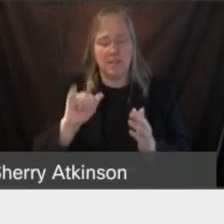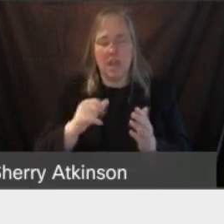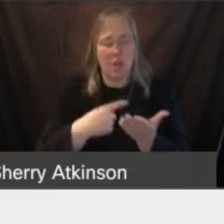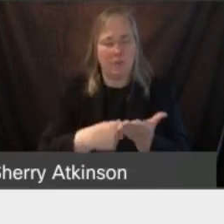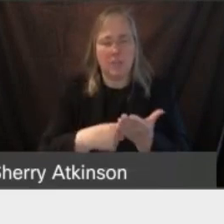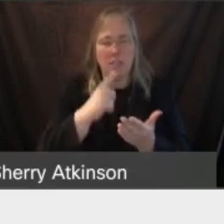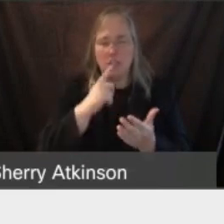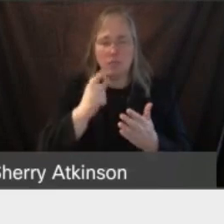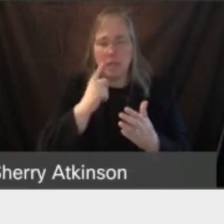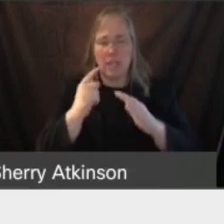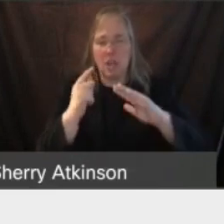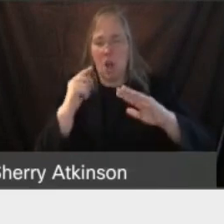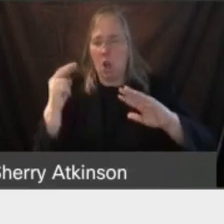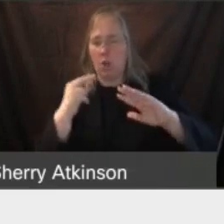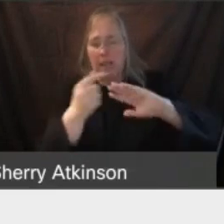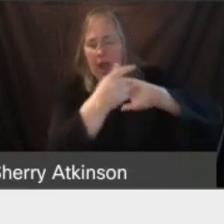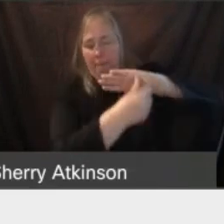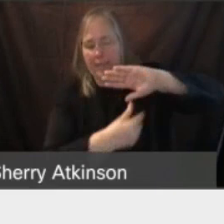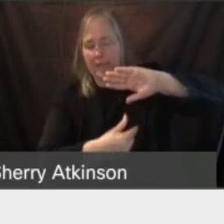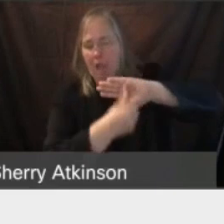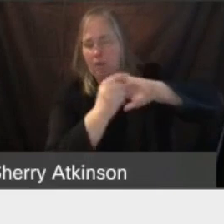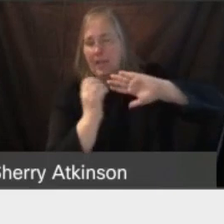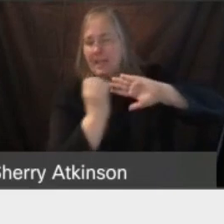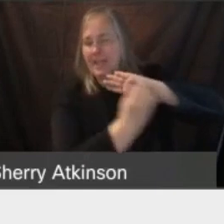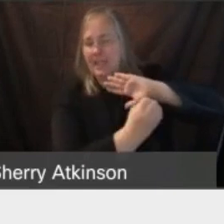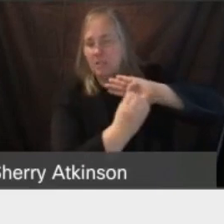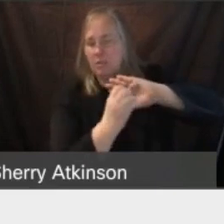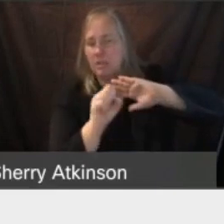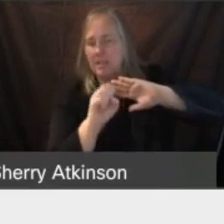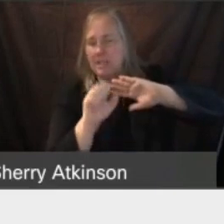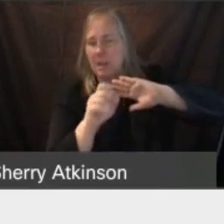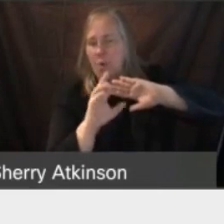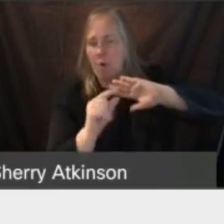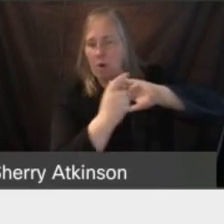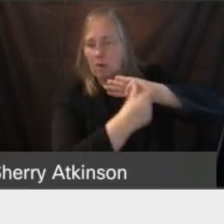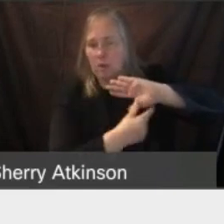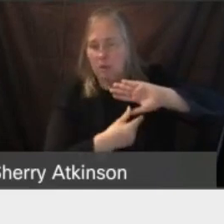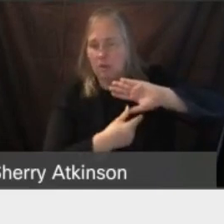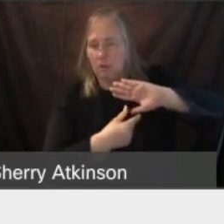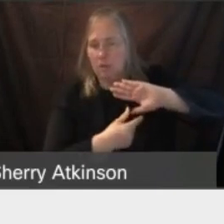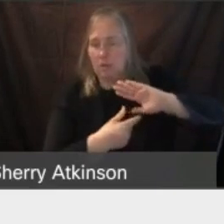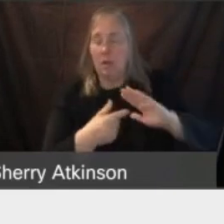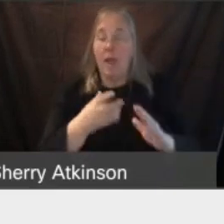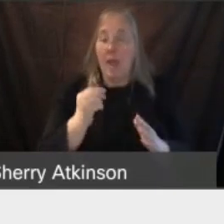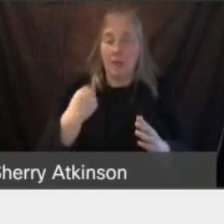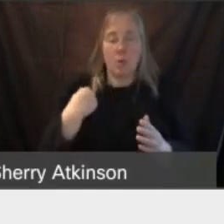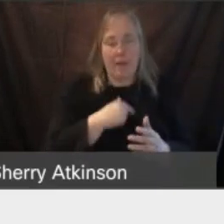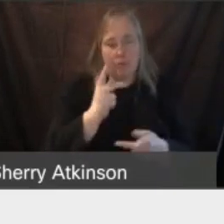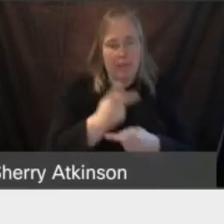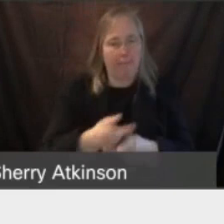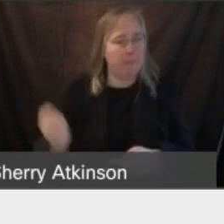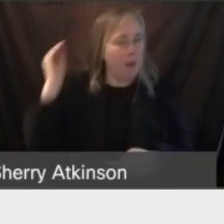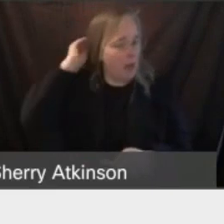and down the eastern seaboard. And that's what we have to also keep in mind of. And again, even when things